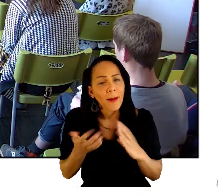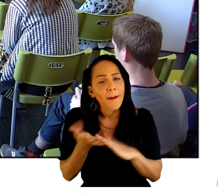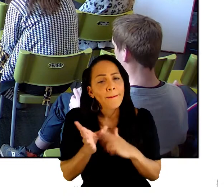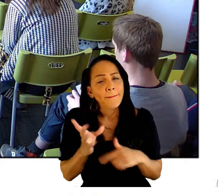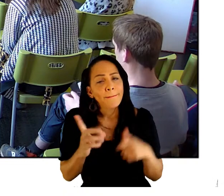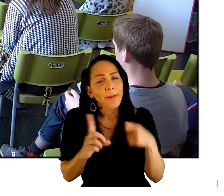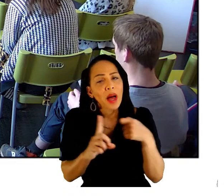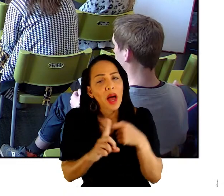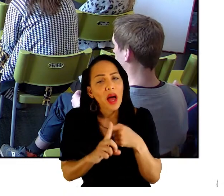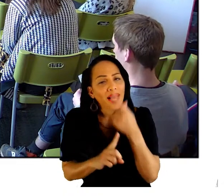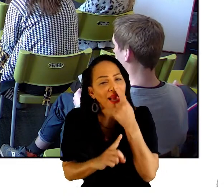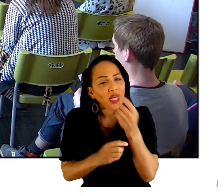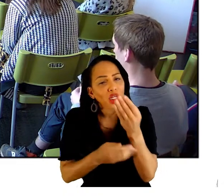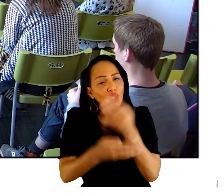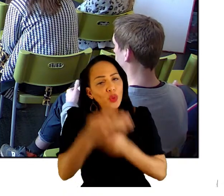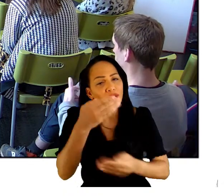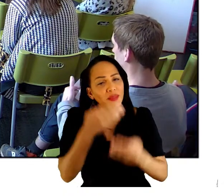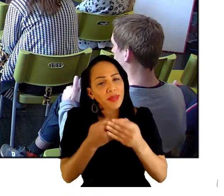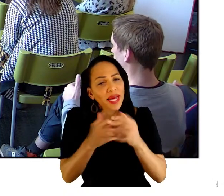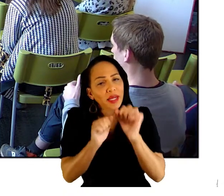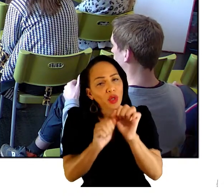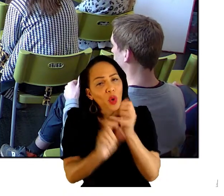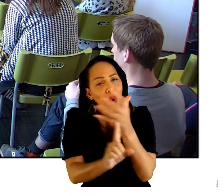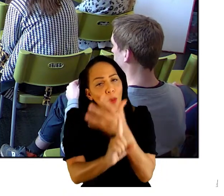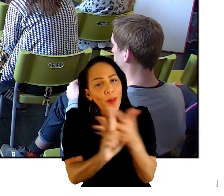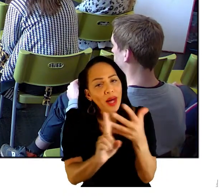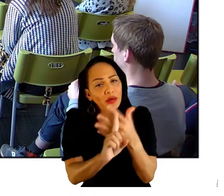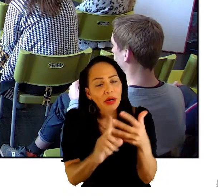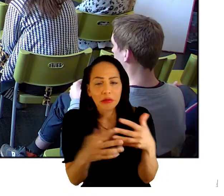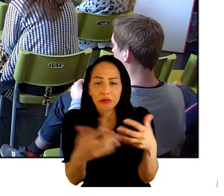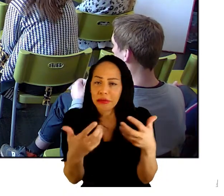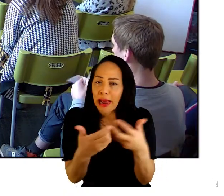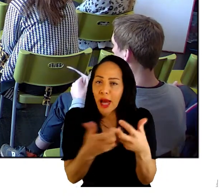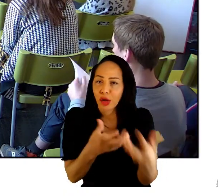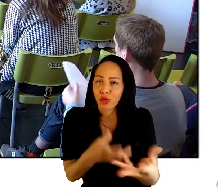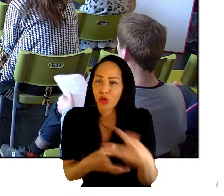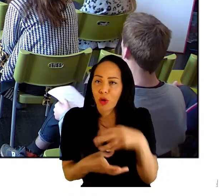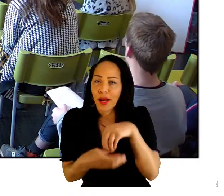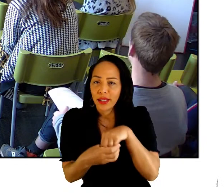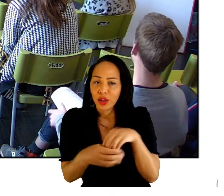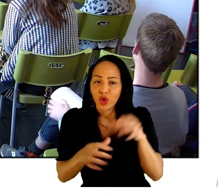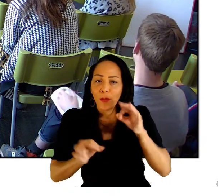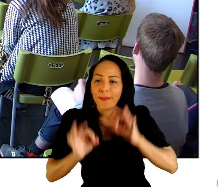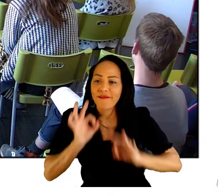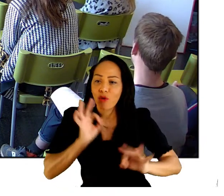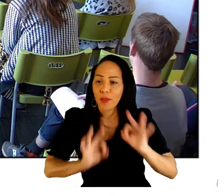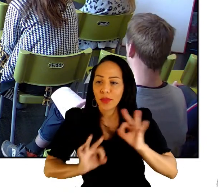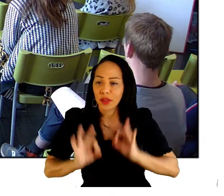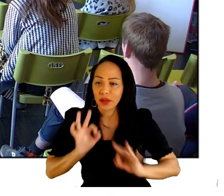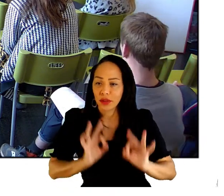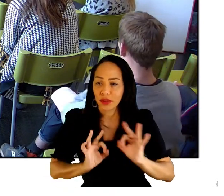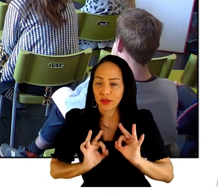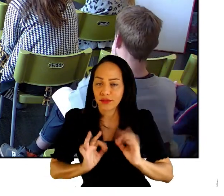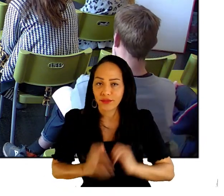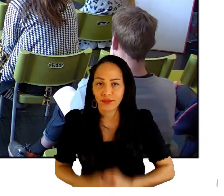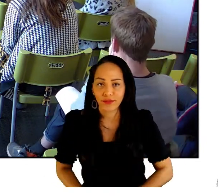tell us a little bit more about your background and how you got into working in performance. So